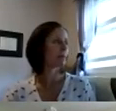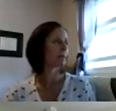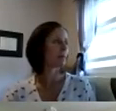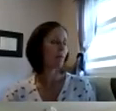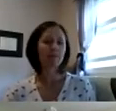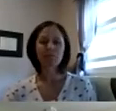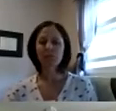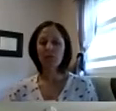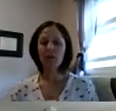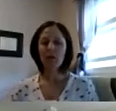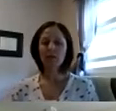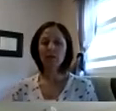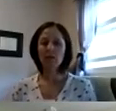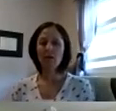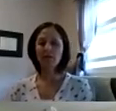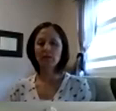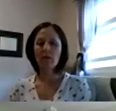community post-pandemic.